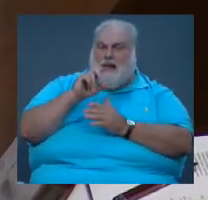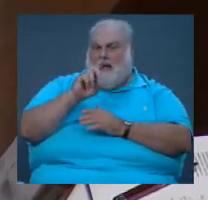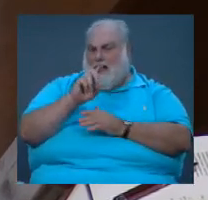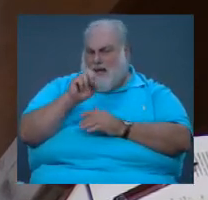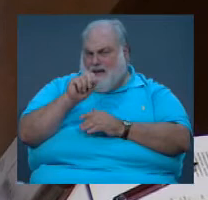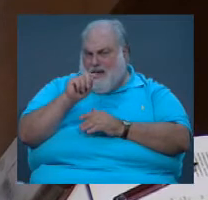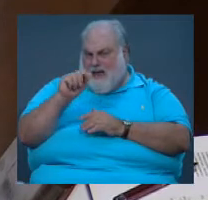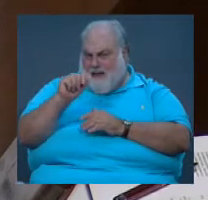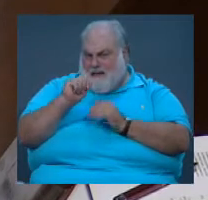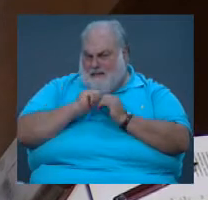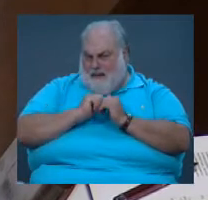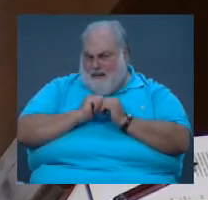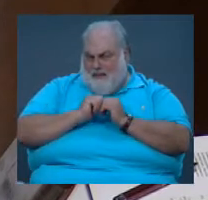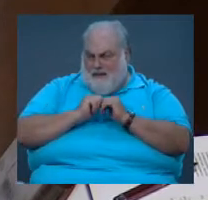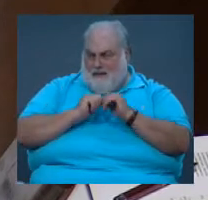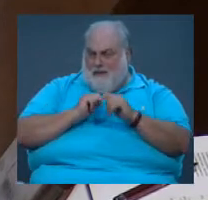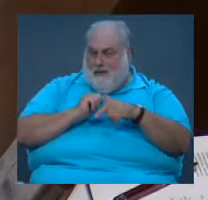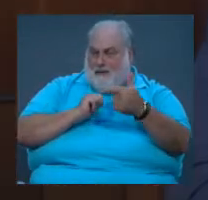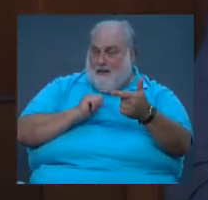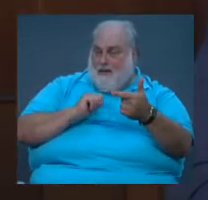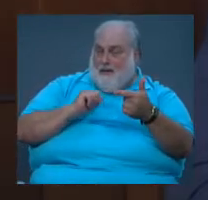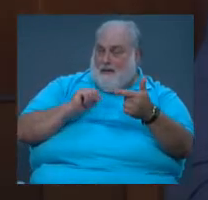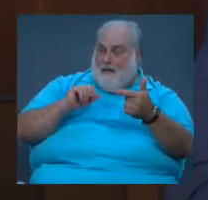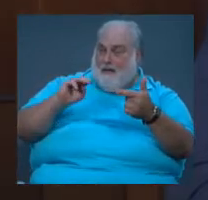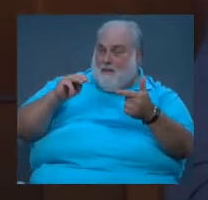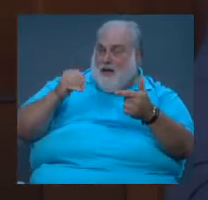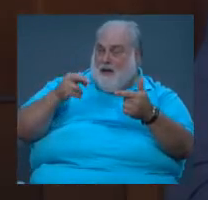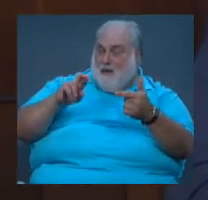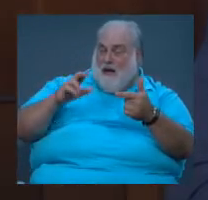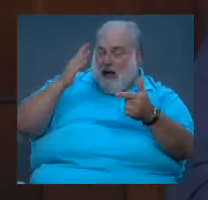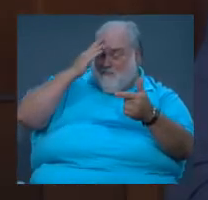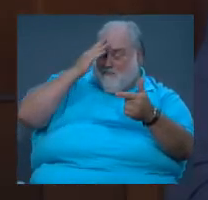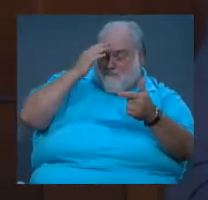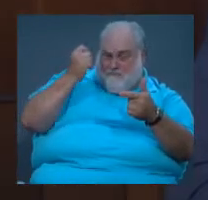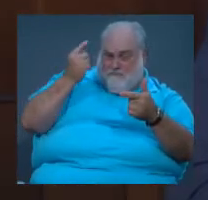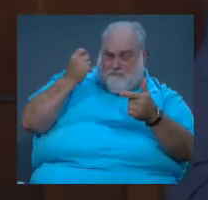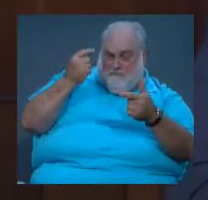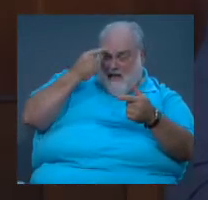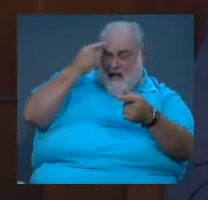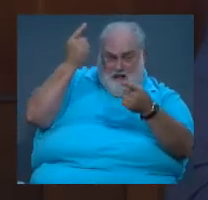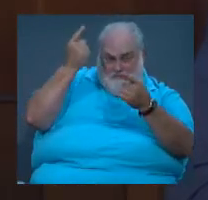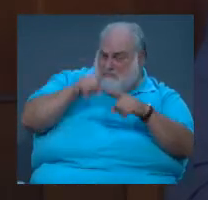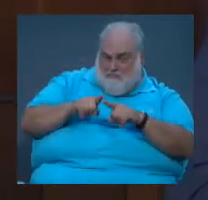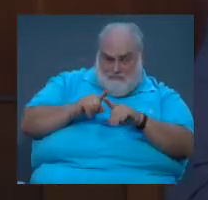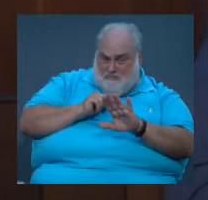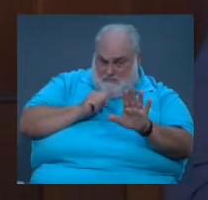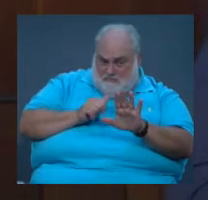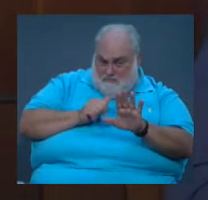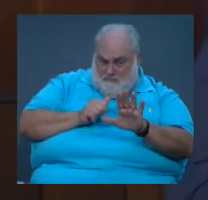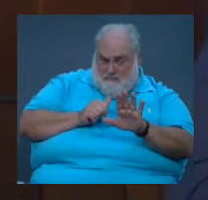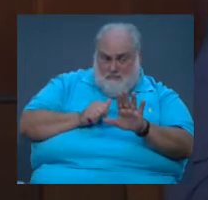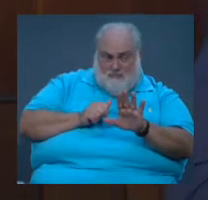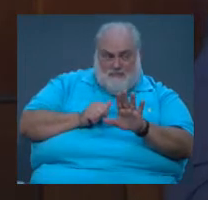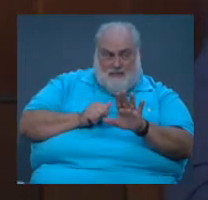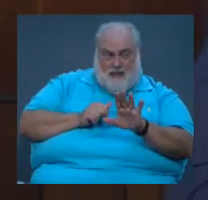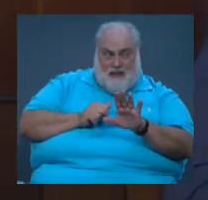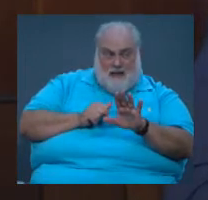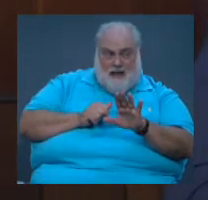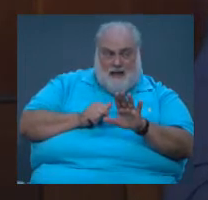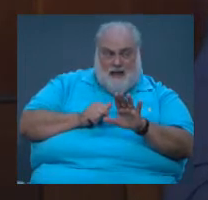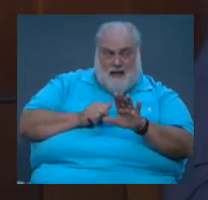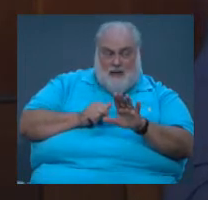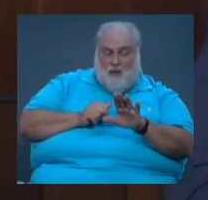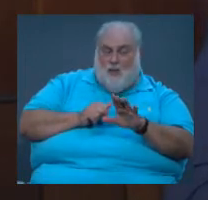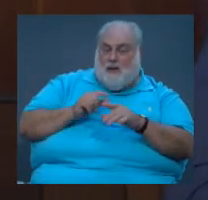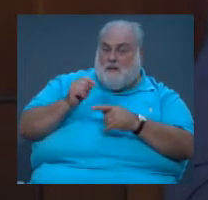the data together. And so, Director Hendricks, I asked that I know what he's saying, but that doesn't mean I agree with him. Yes, ma'am. But I was just,